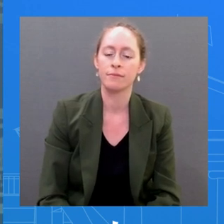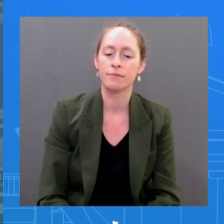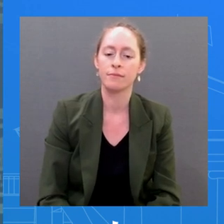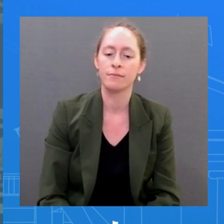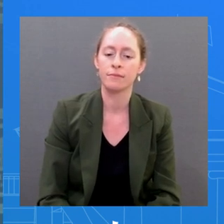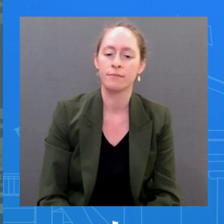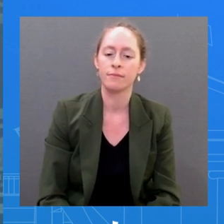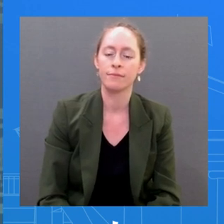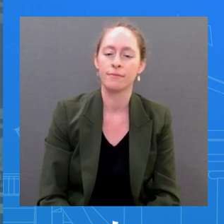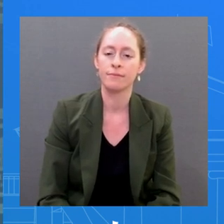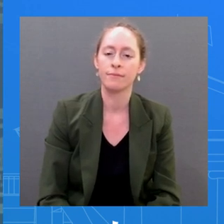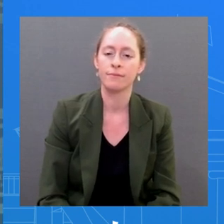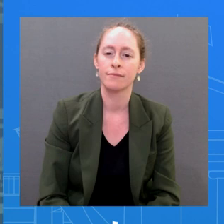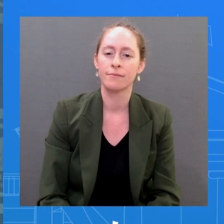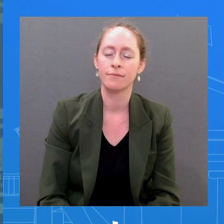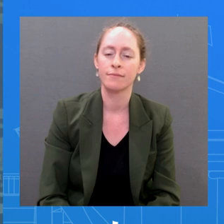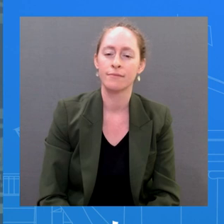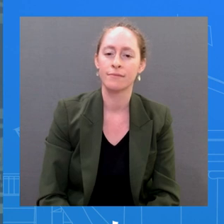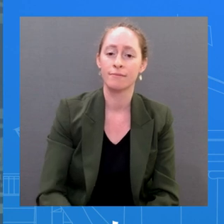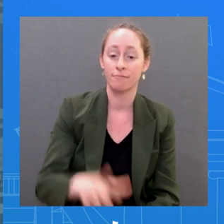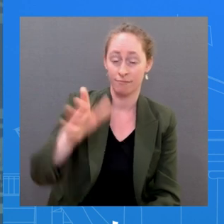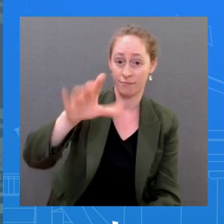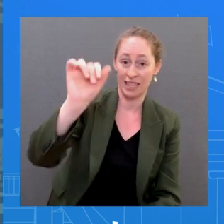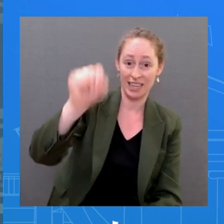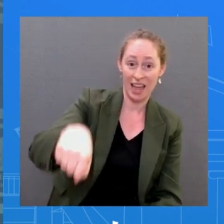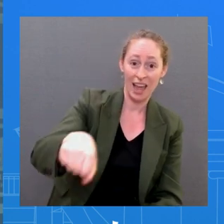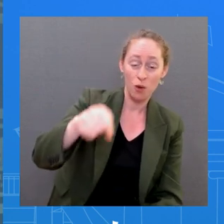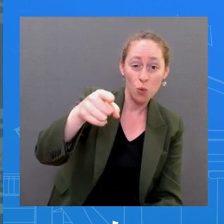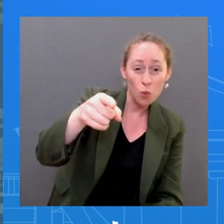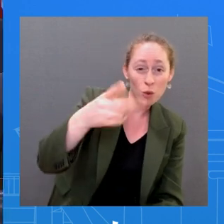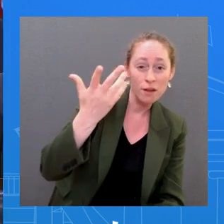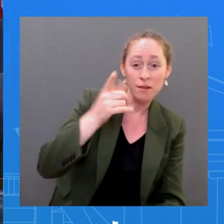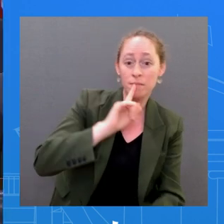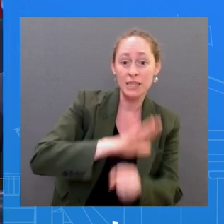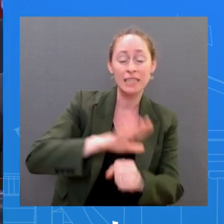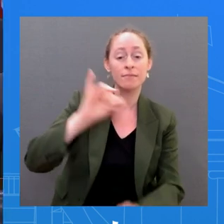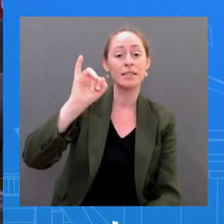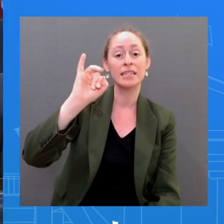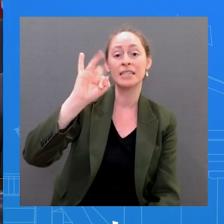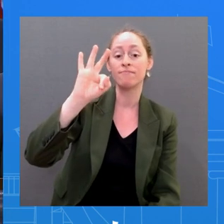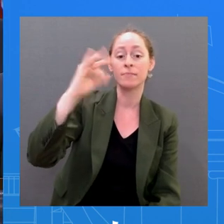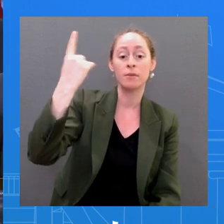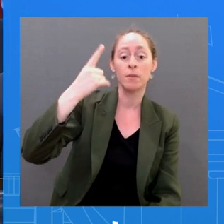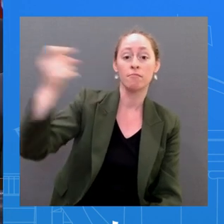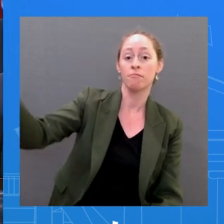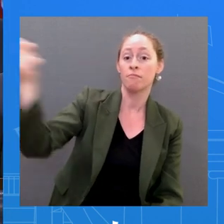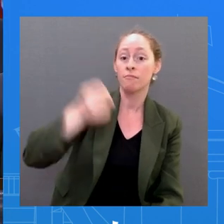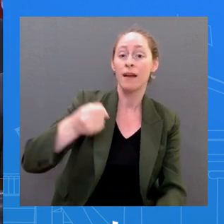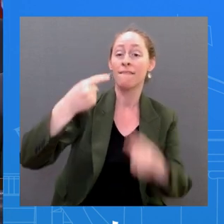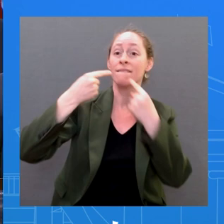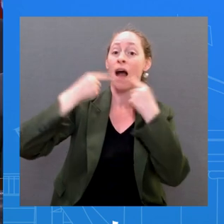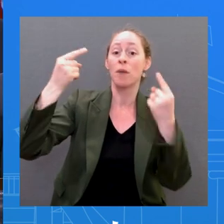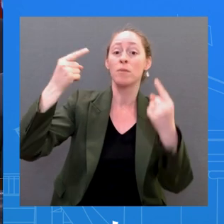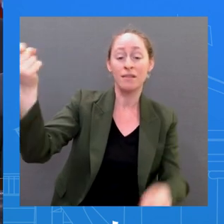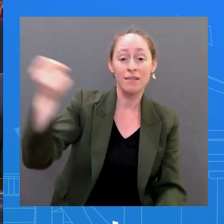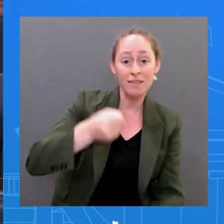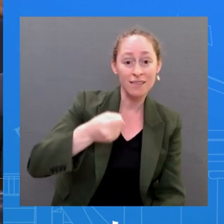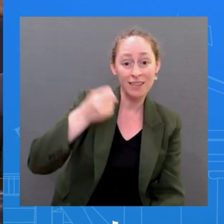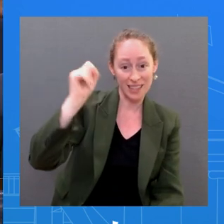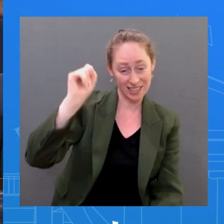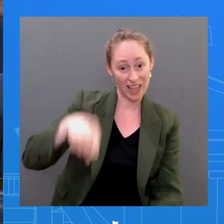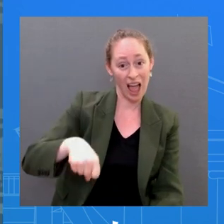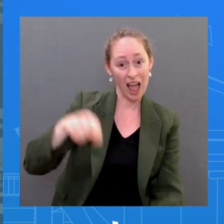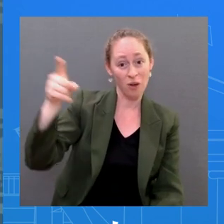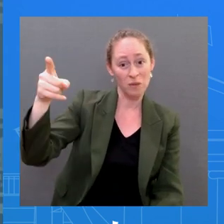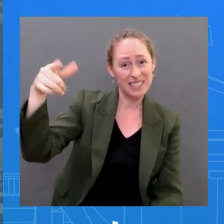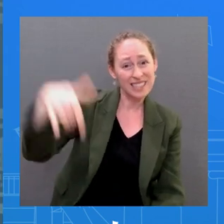forward, if there's a guest or a celebrity here, that you would ensure that they would stay at the podium and take questions from reporters after they speak? That they're